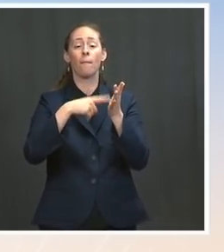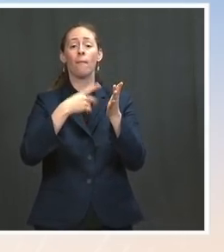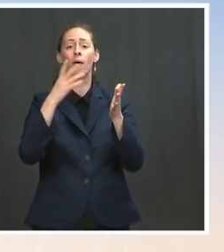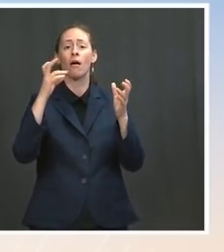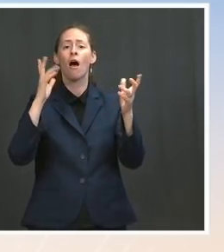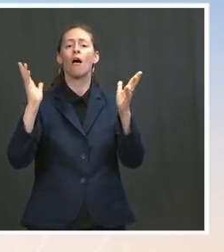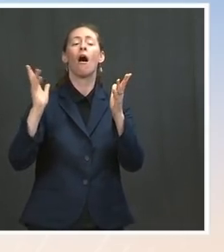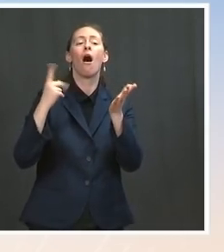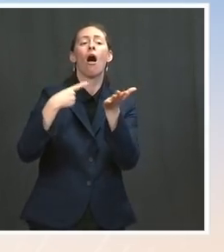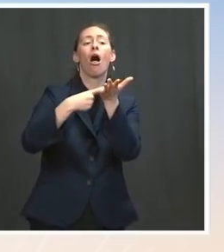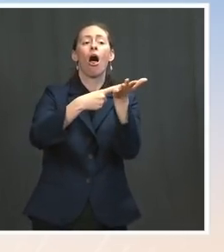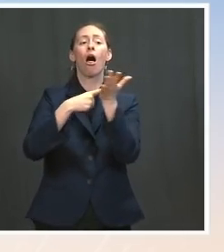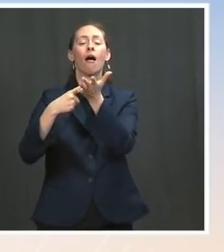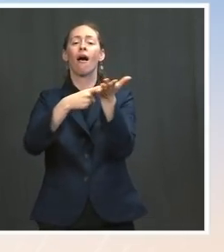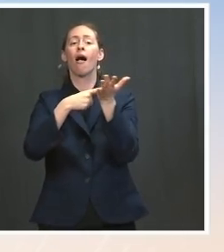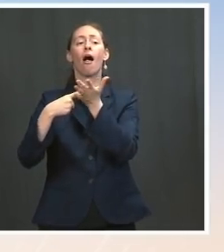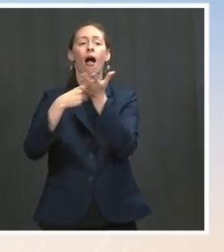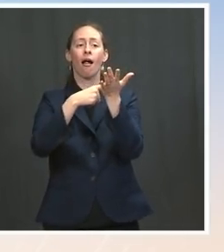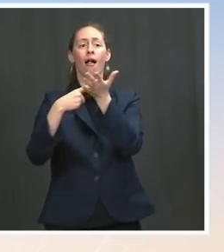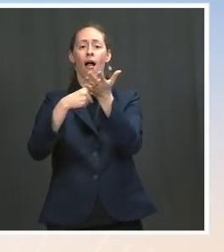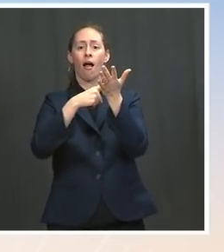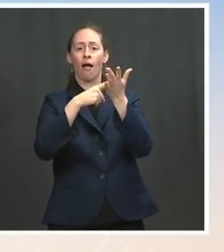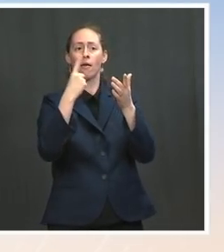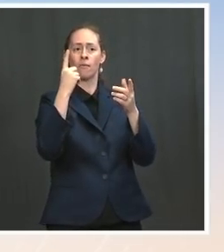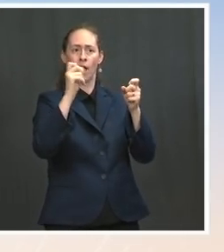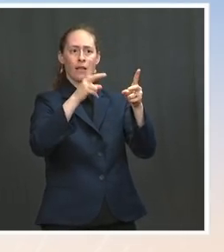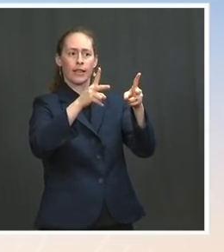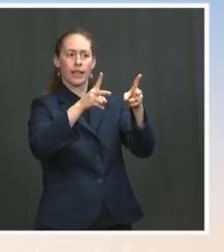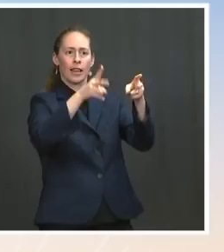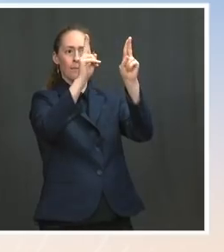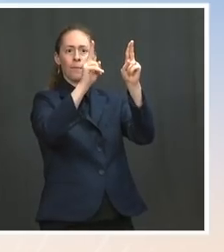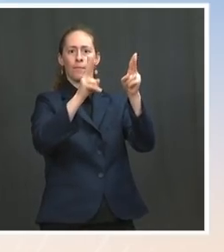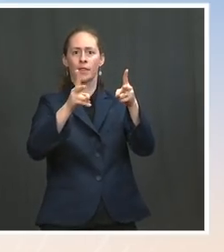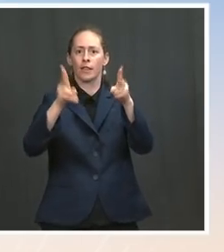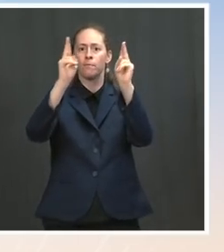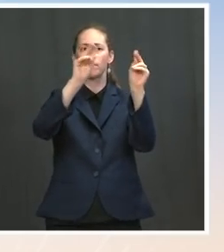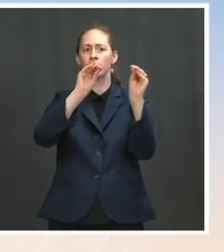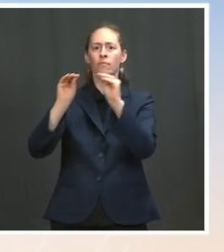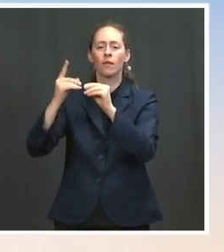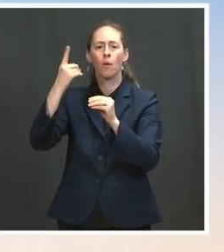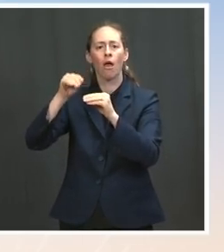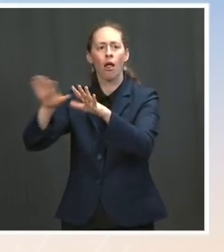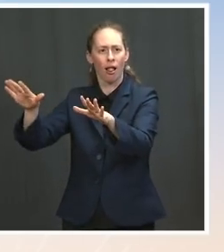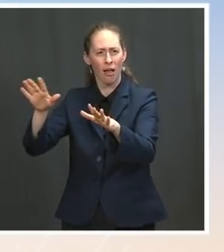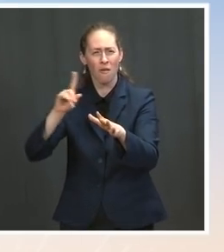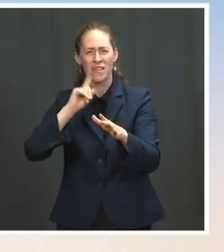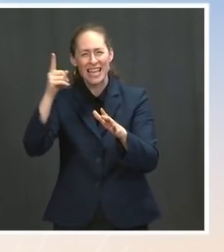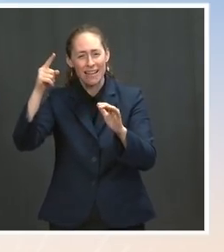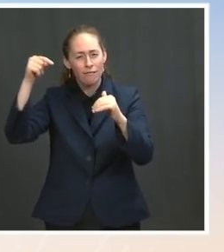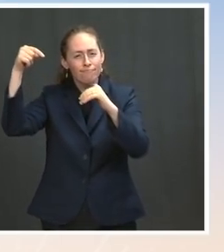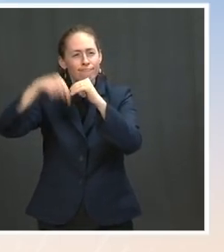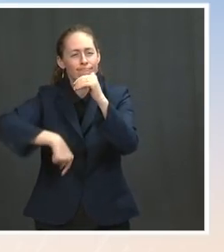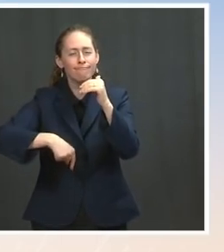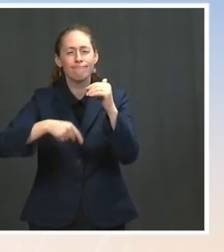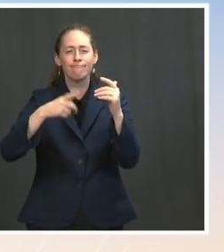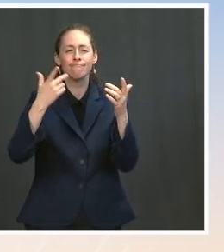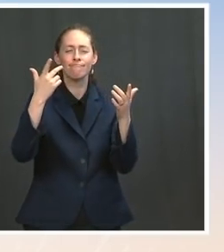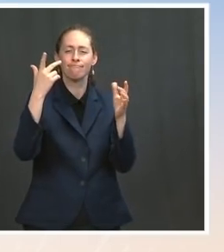made for complex conversations about policymaking. We all know that, right? And what the president was simply conveying is